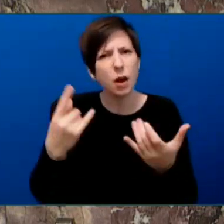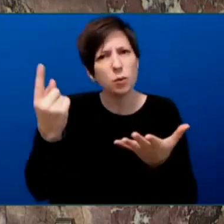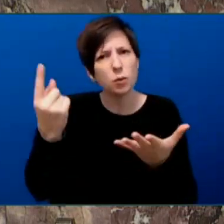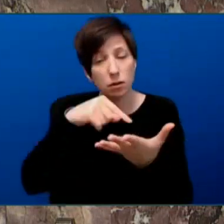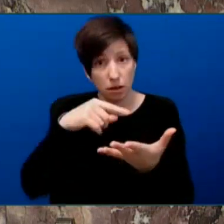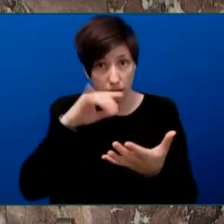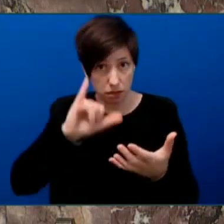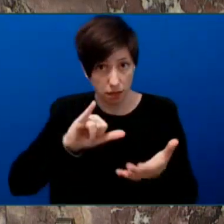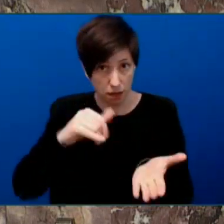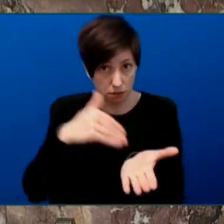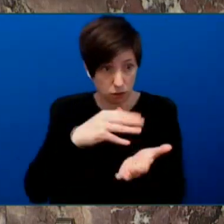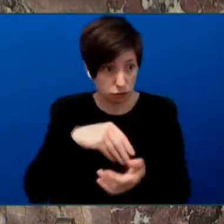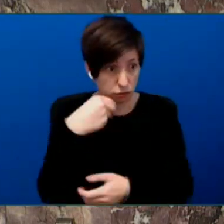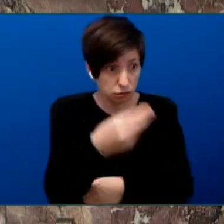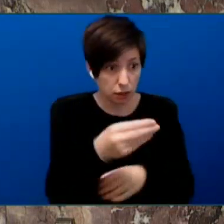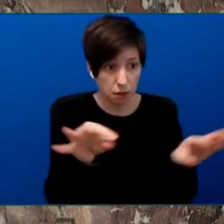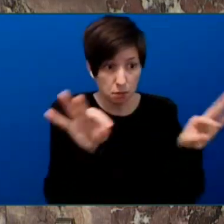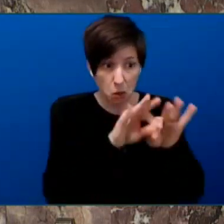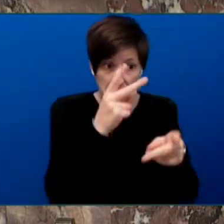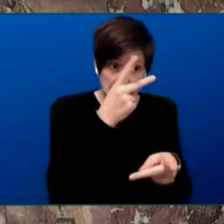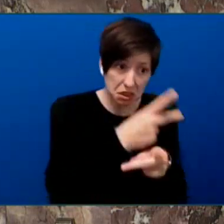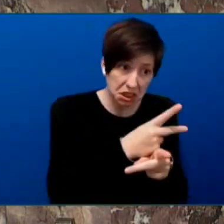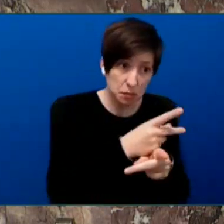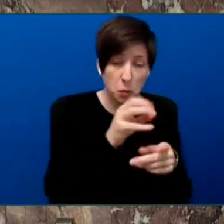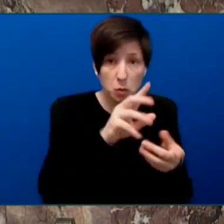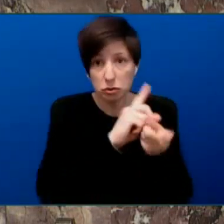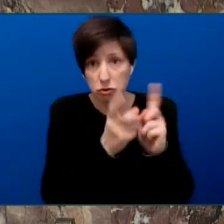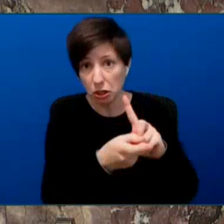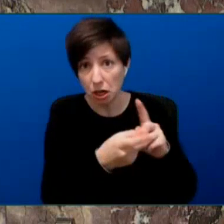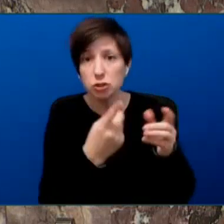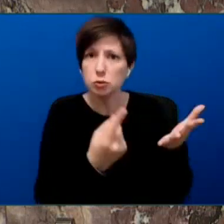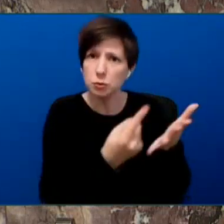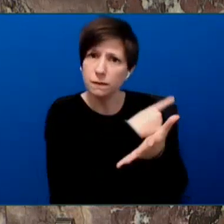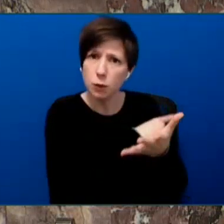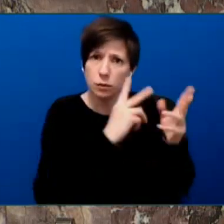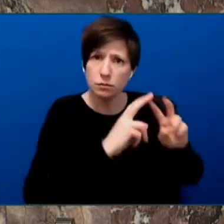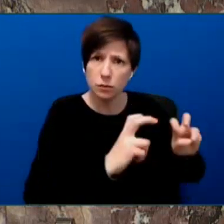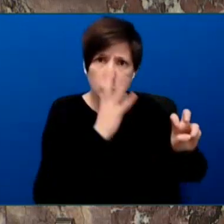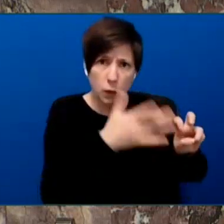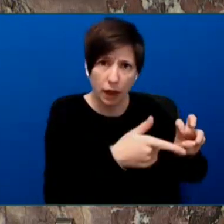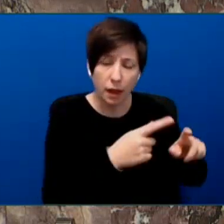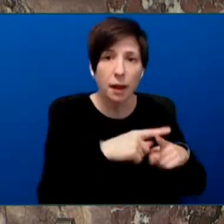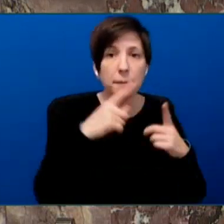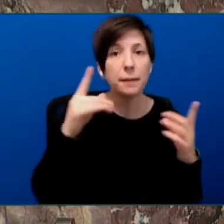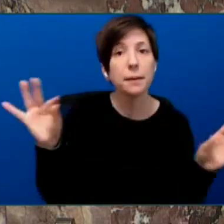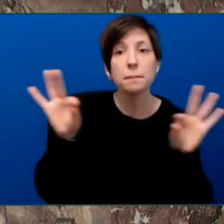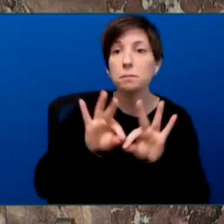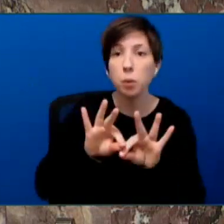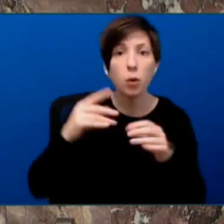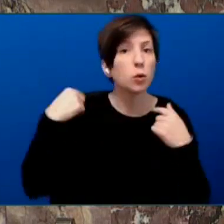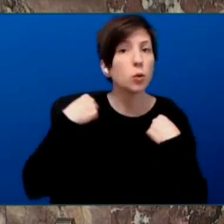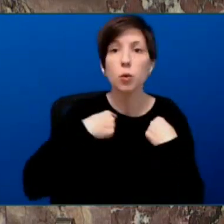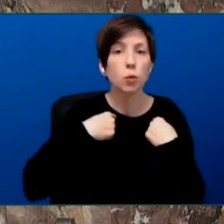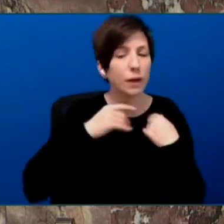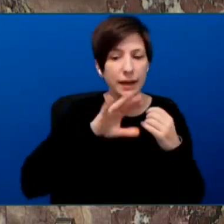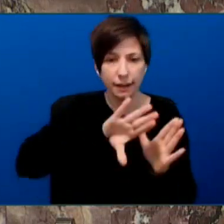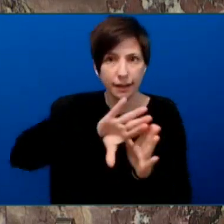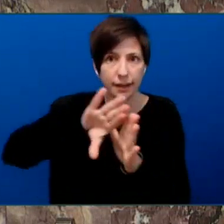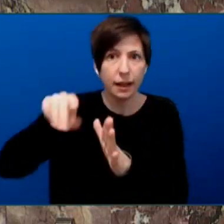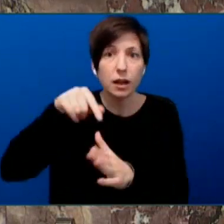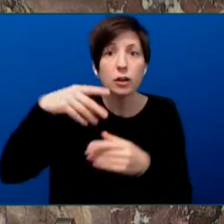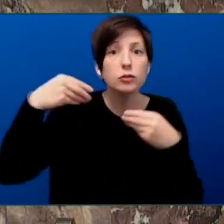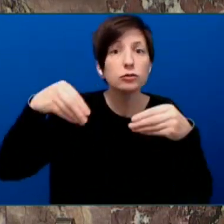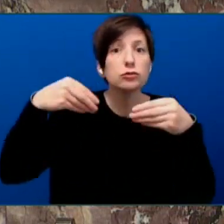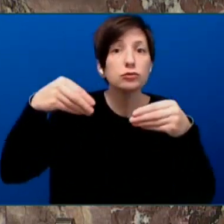a mechanism to come between predatory drug dealers who prey on vulnerable people and having our